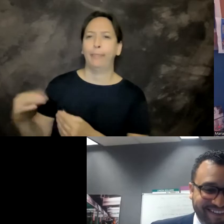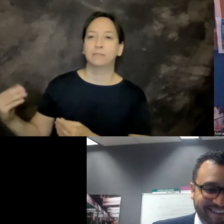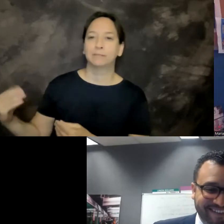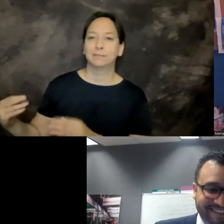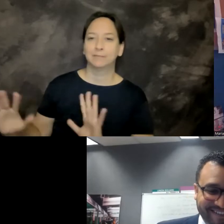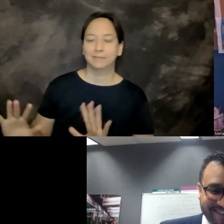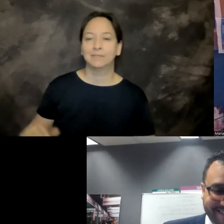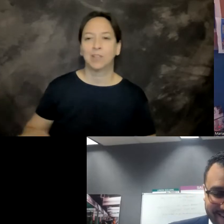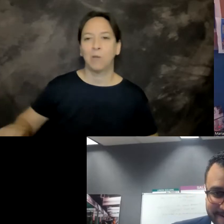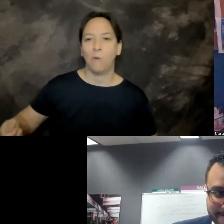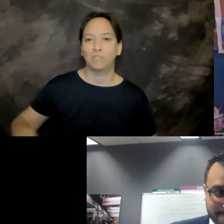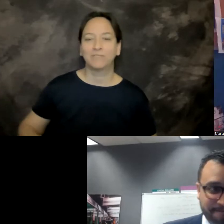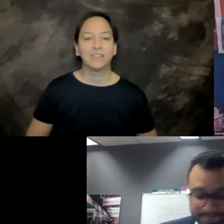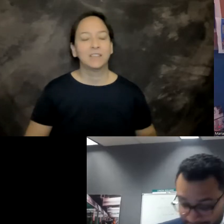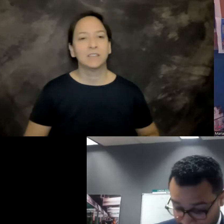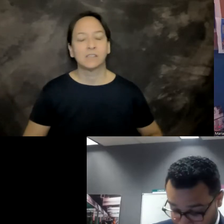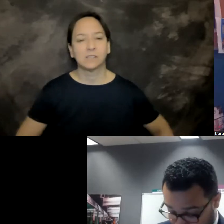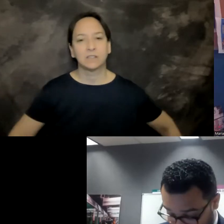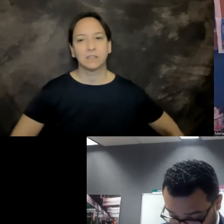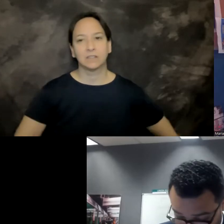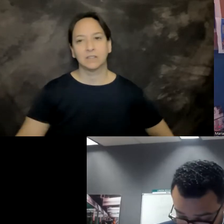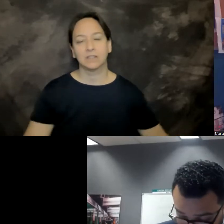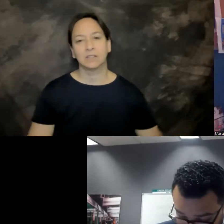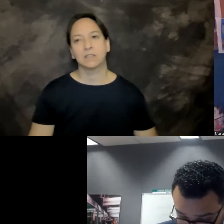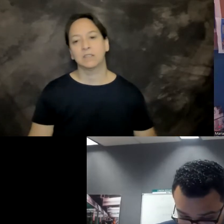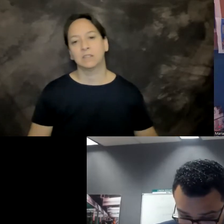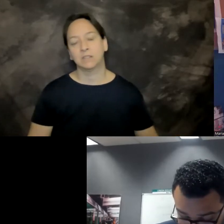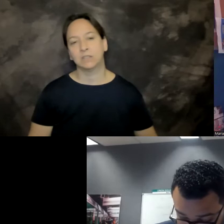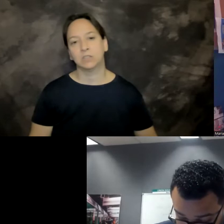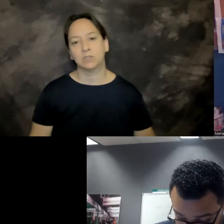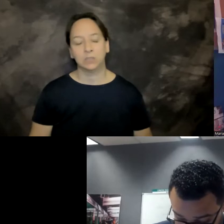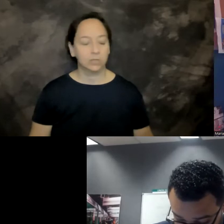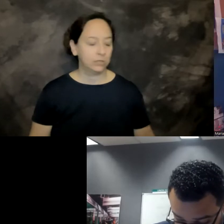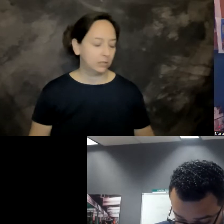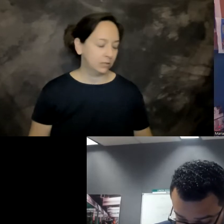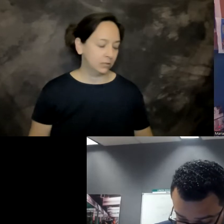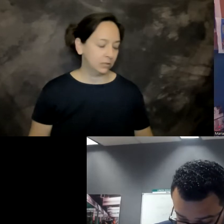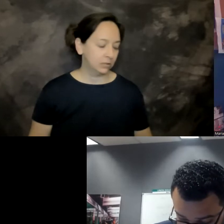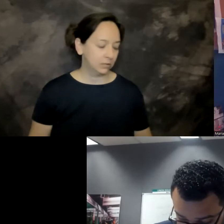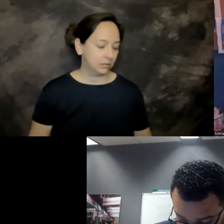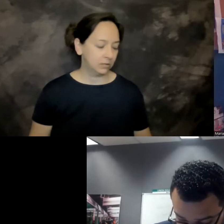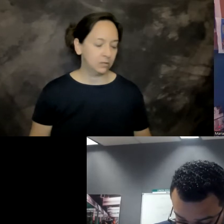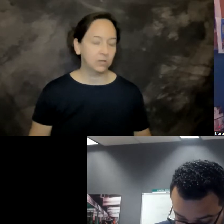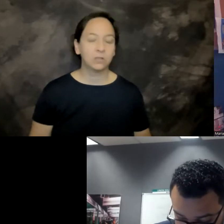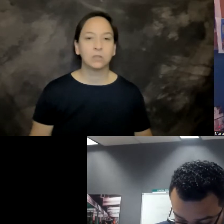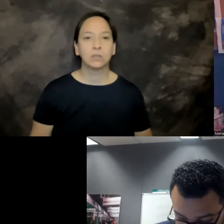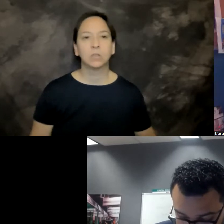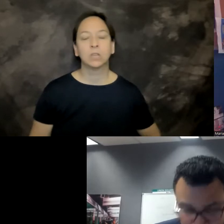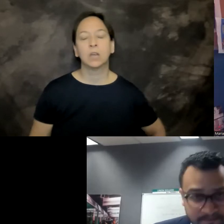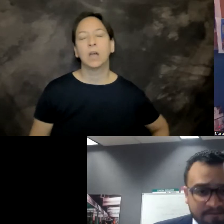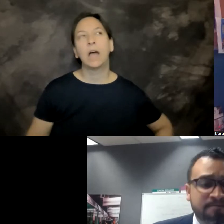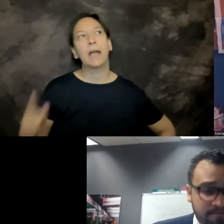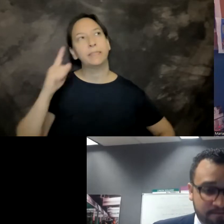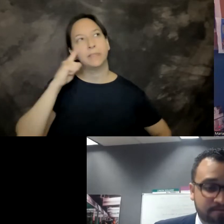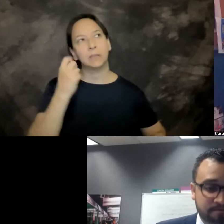ahead, sorry. Is there a way, when the last time that the Orange Line, we had to take shuttle buses, I think it was last